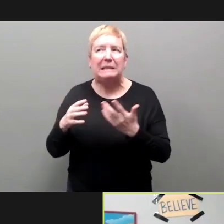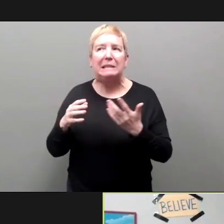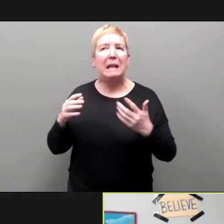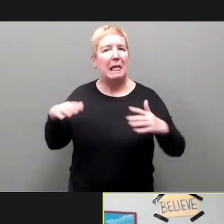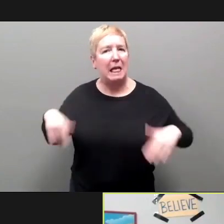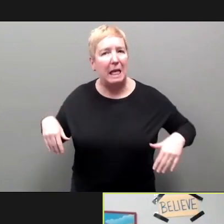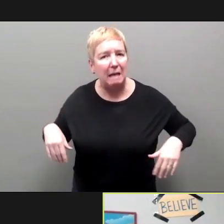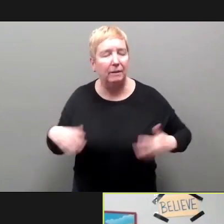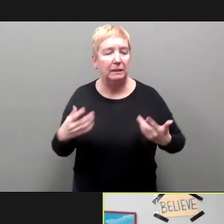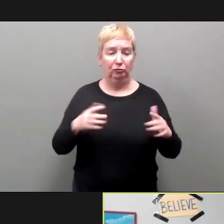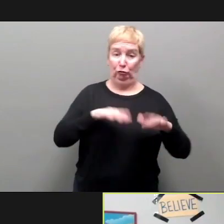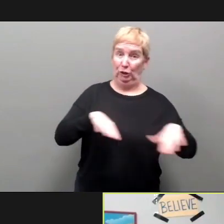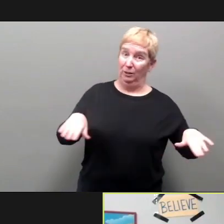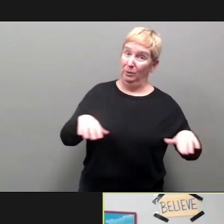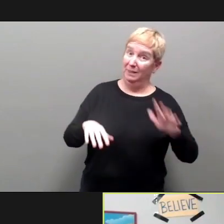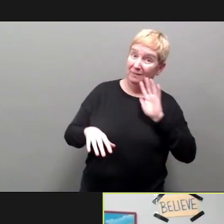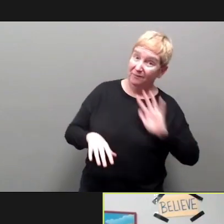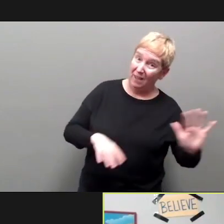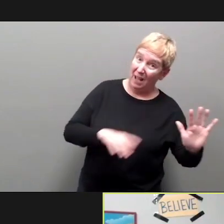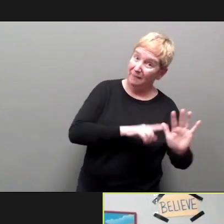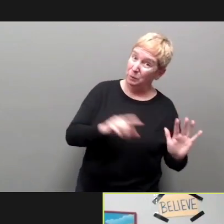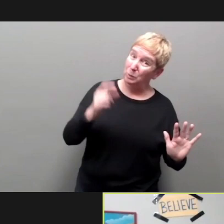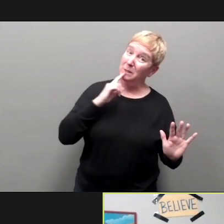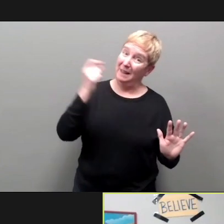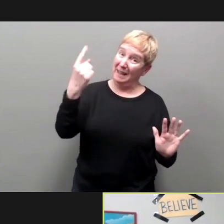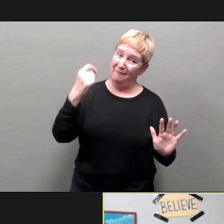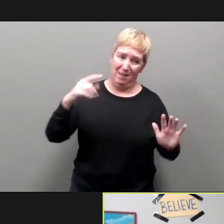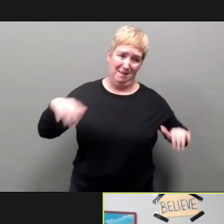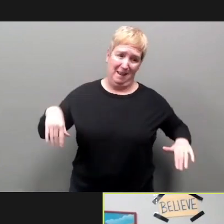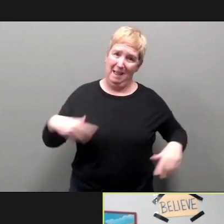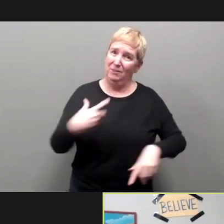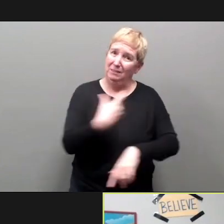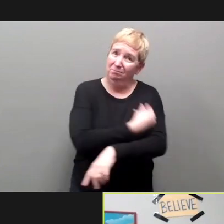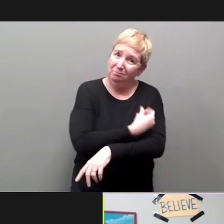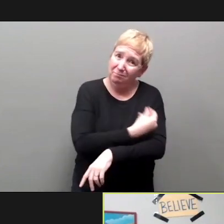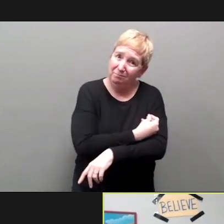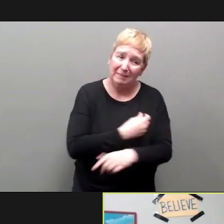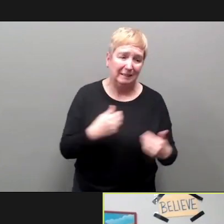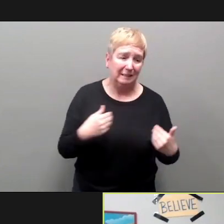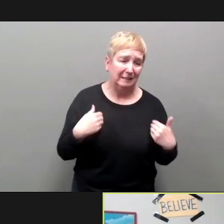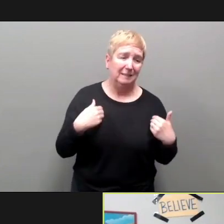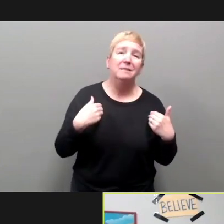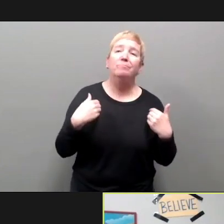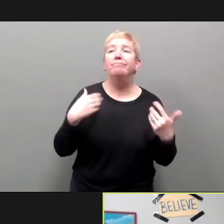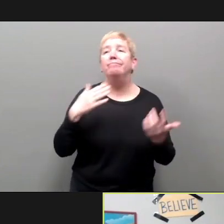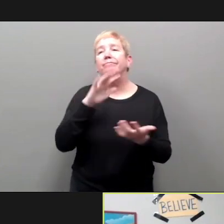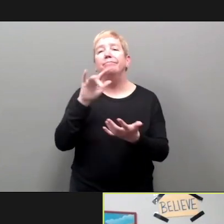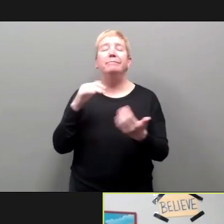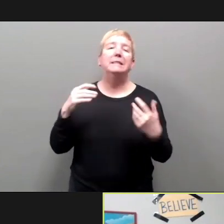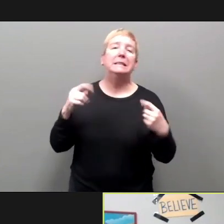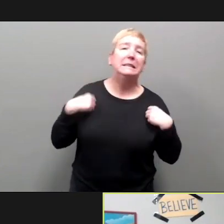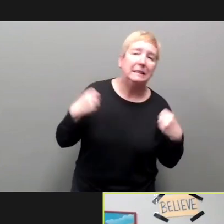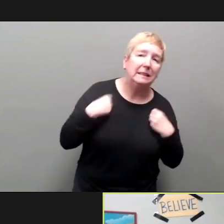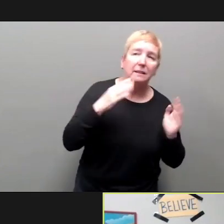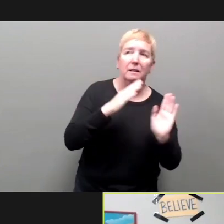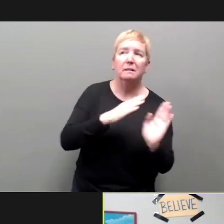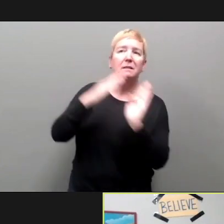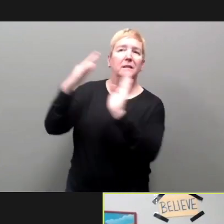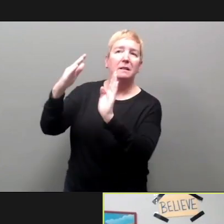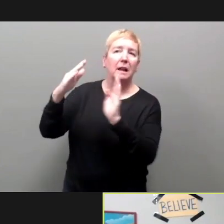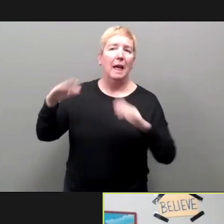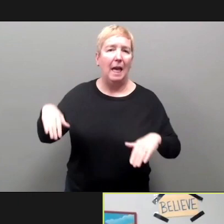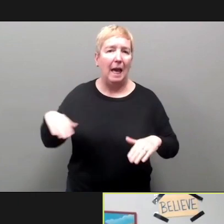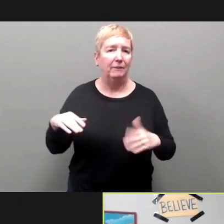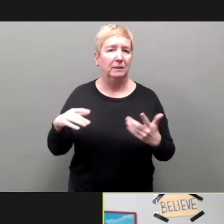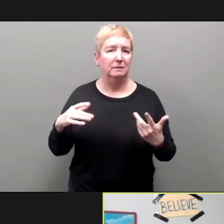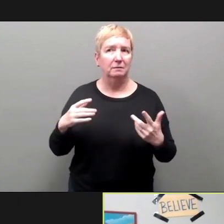children group, the 5 to 11-year-old group, and younger, the other adolescent groups. So, please ask